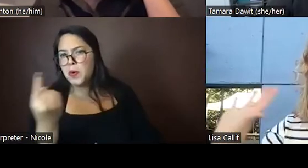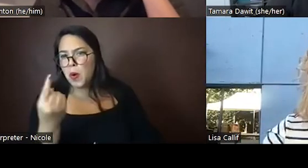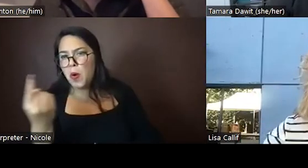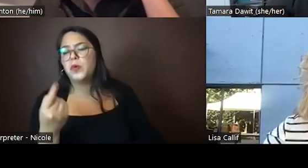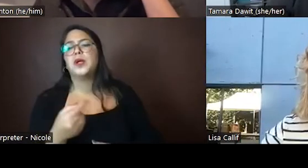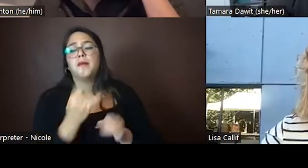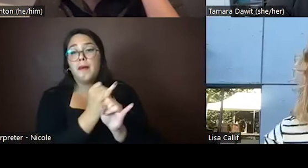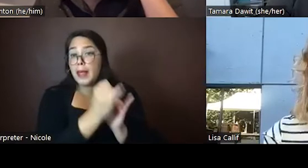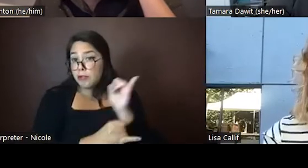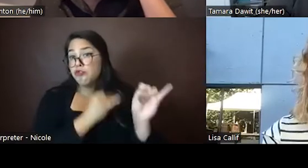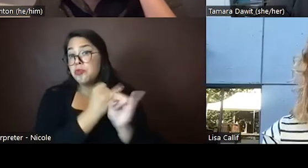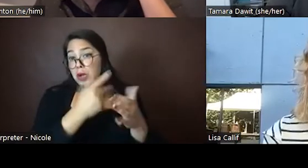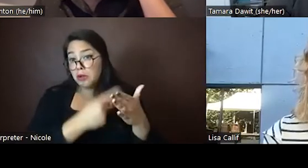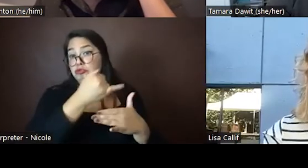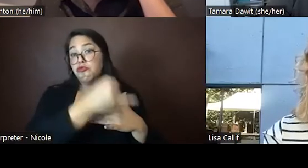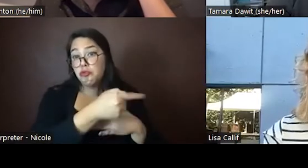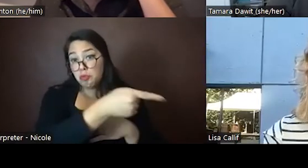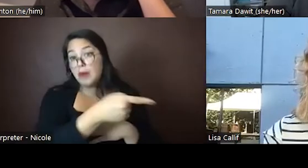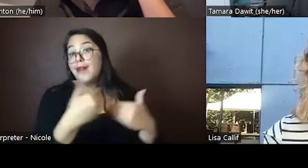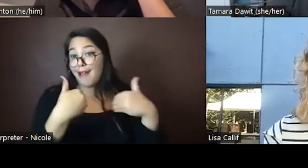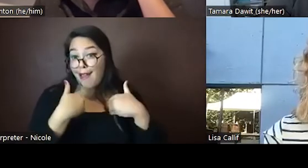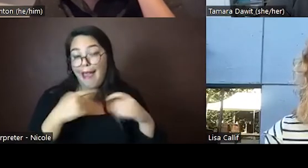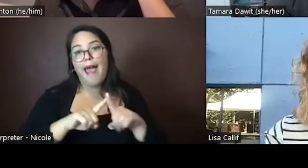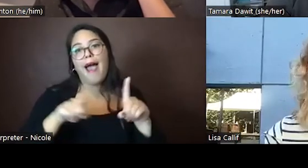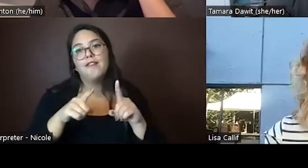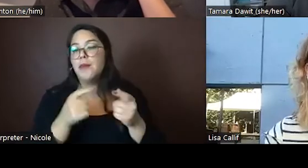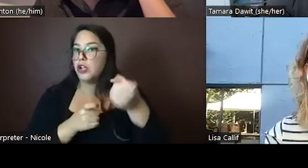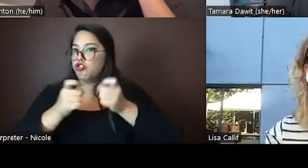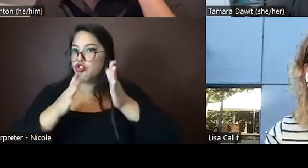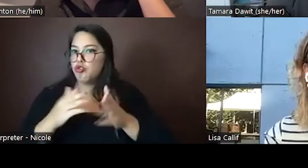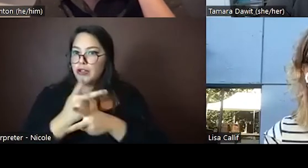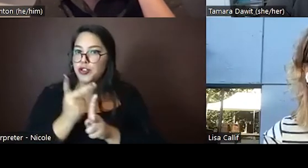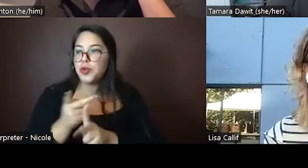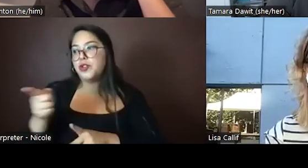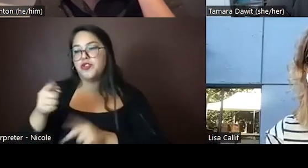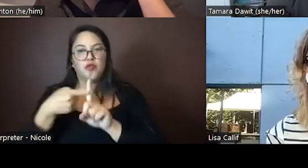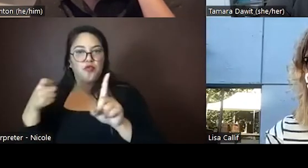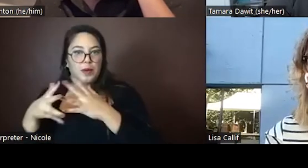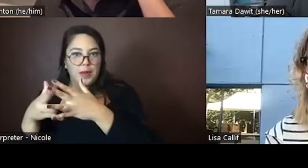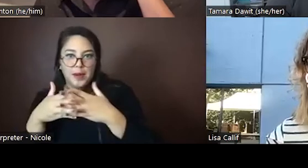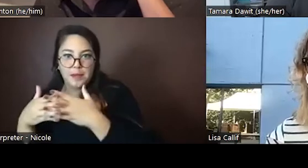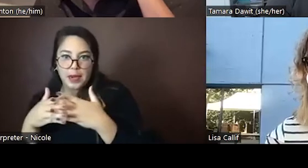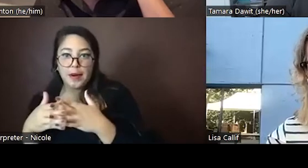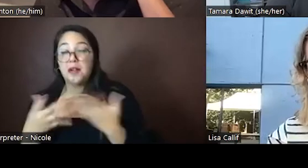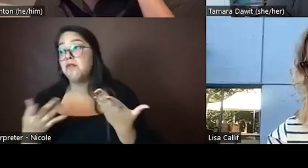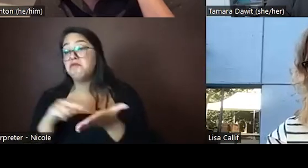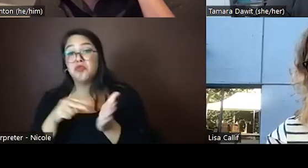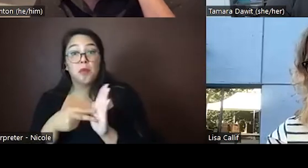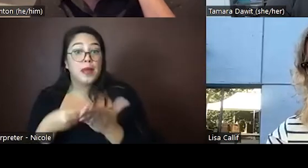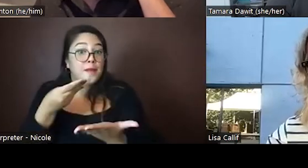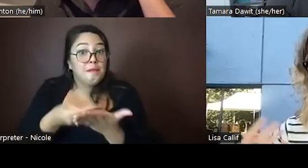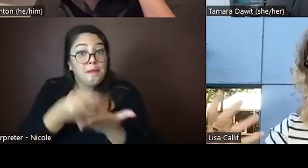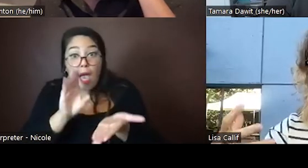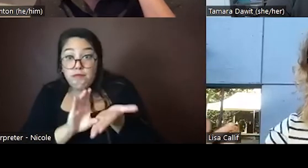producers who are doing things abroad. And typically, so we don't do a lot of international finance. If that's the case, we will bring